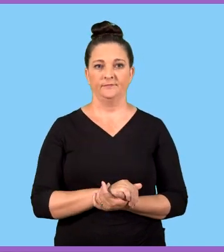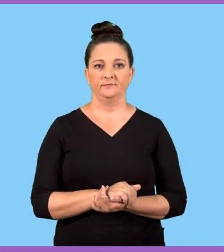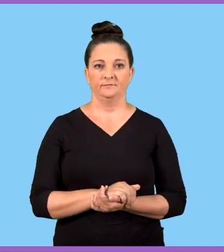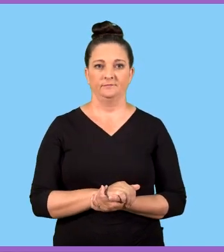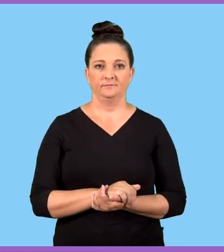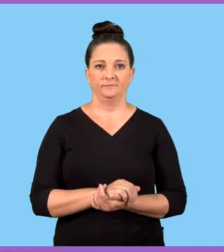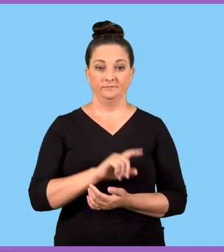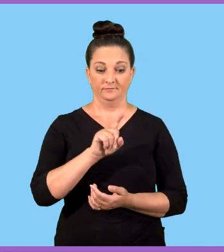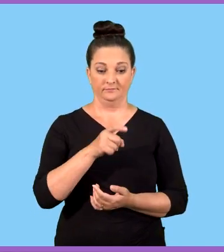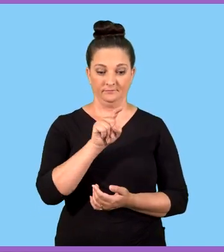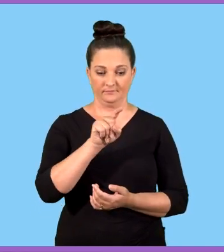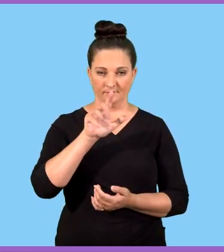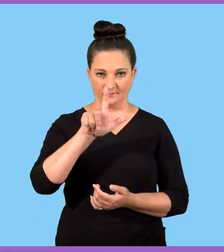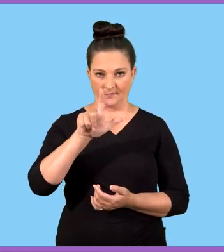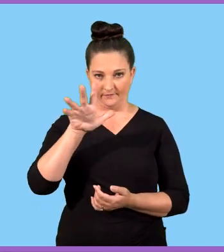50,